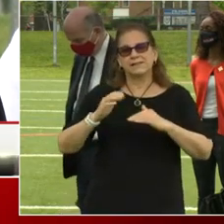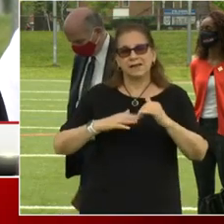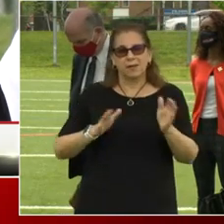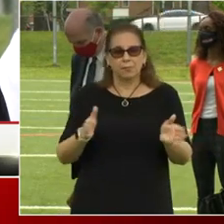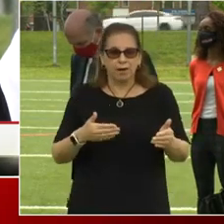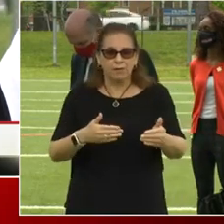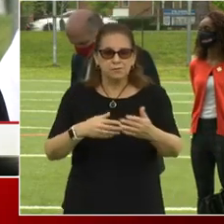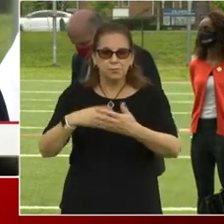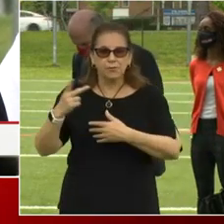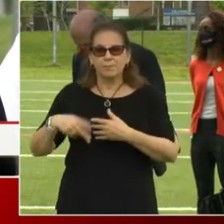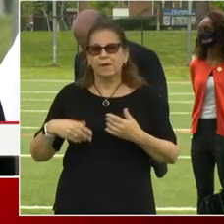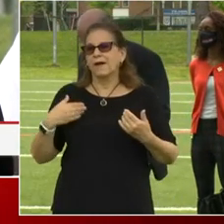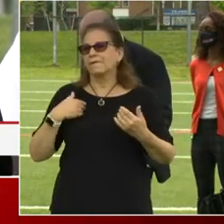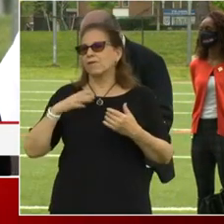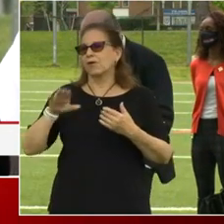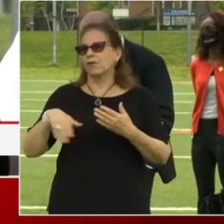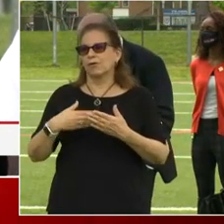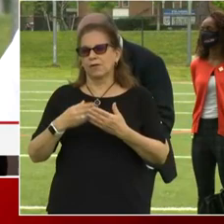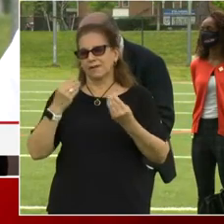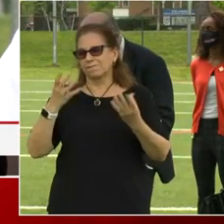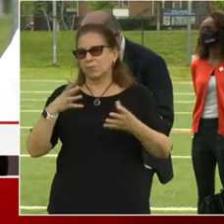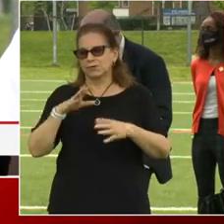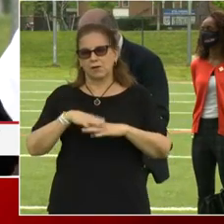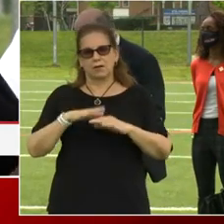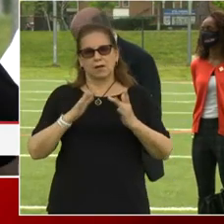the website up soon, and we certainly will send out